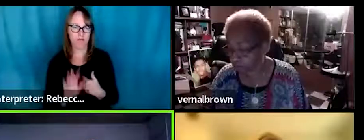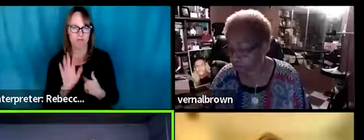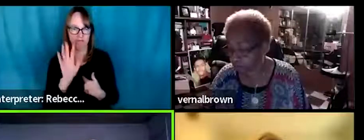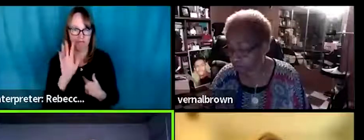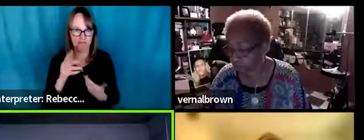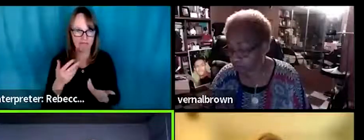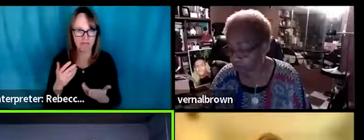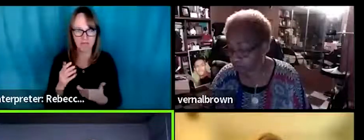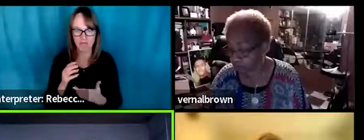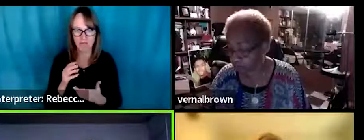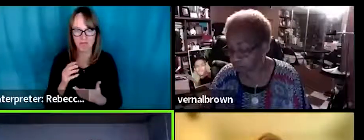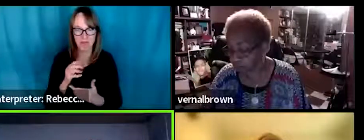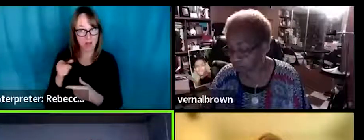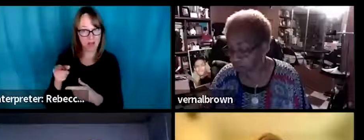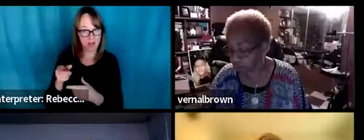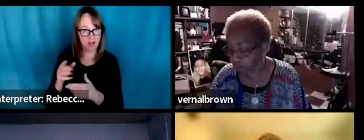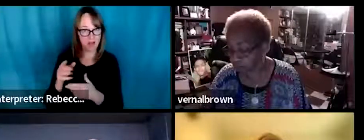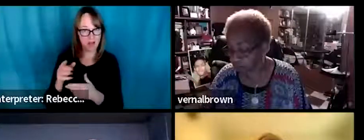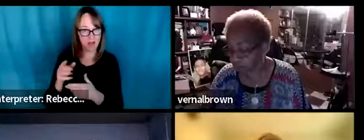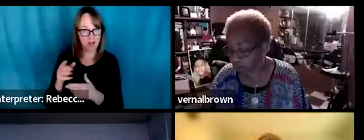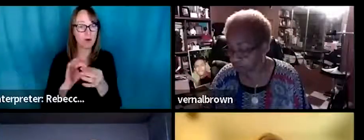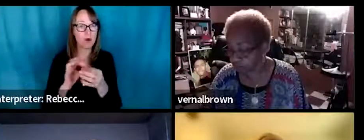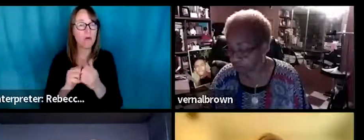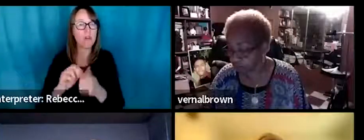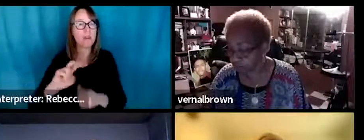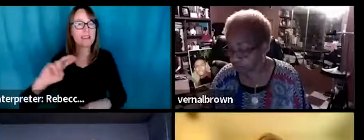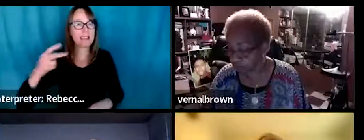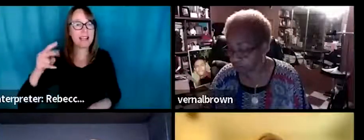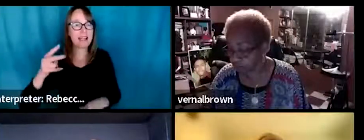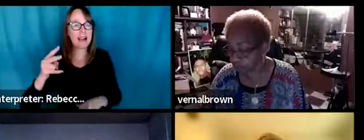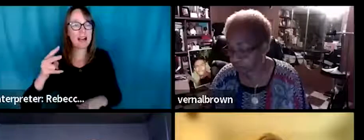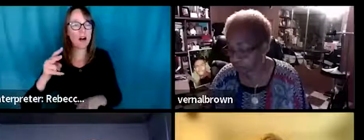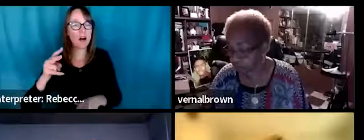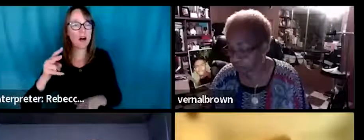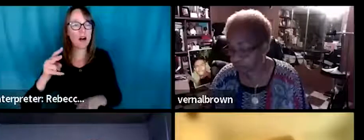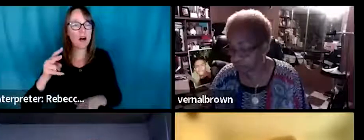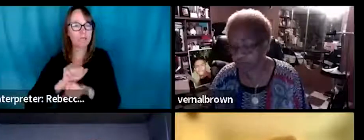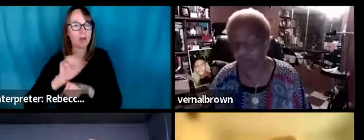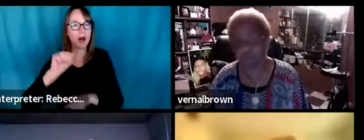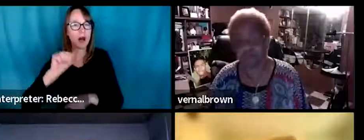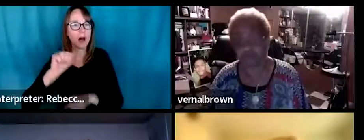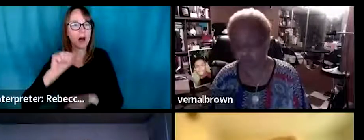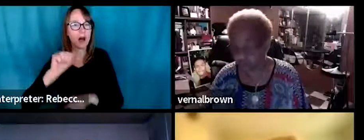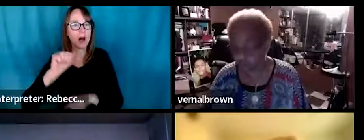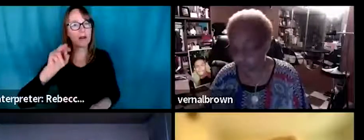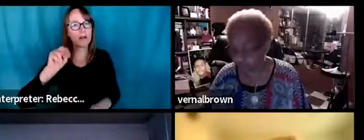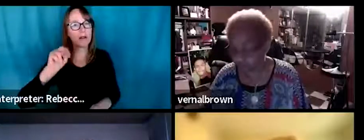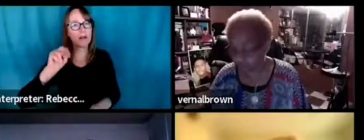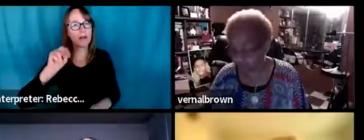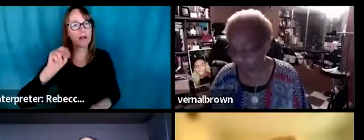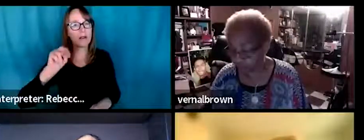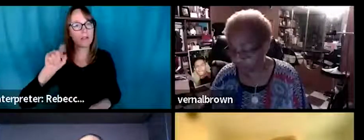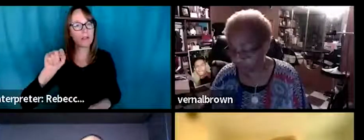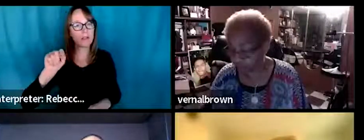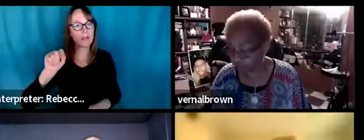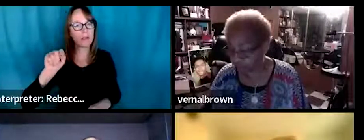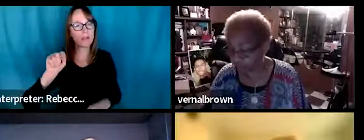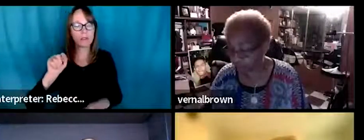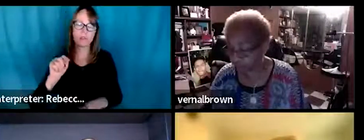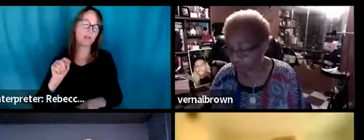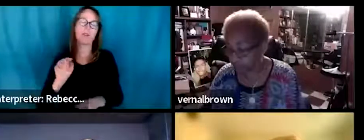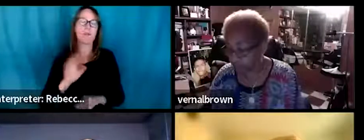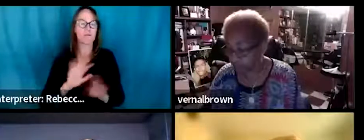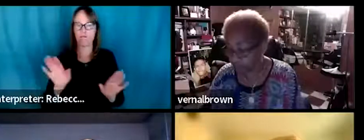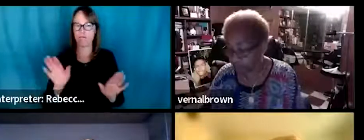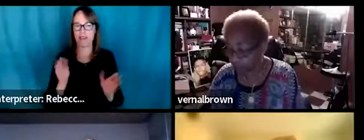employment. Is that correct? No, sir. Those are separate agreements. Those are MOUs. This is